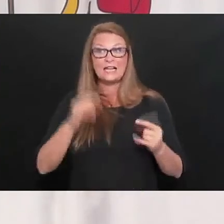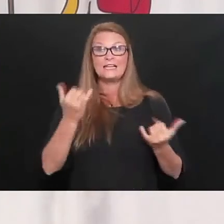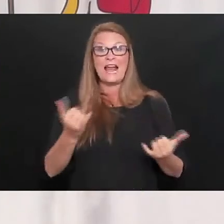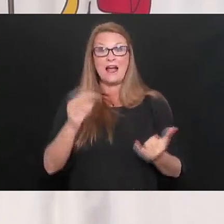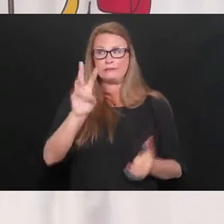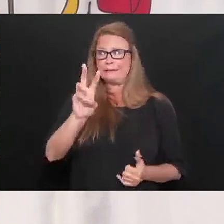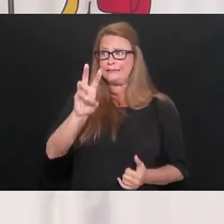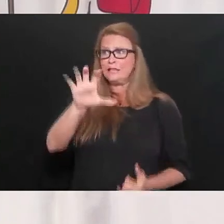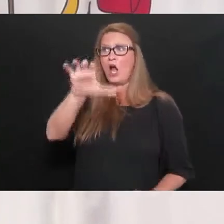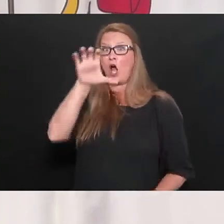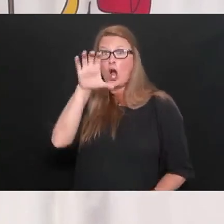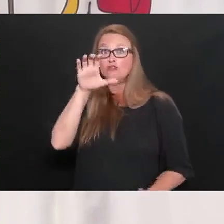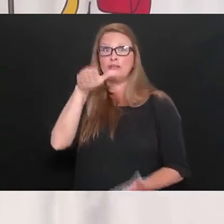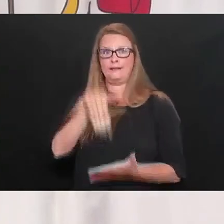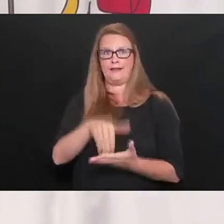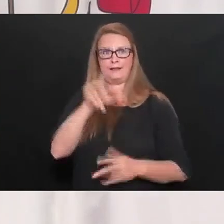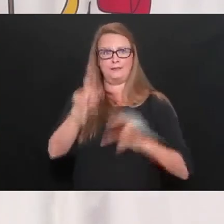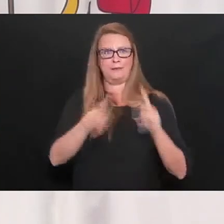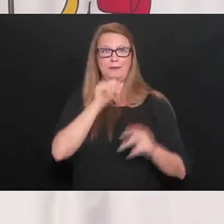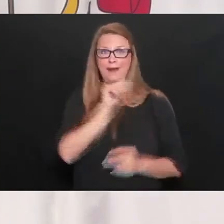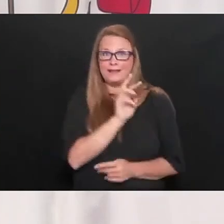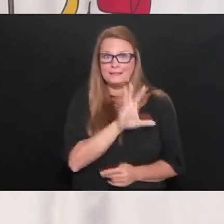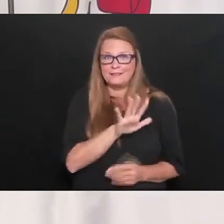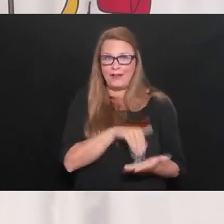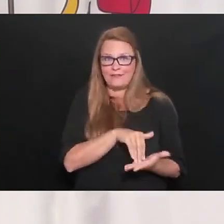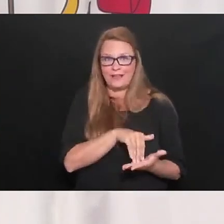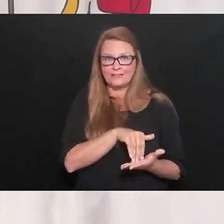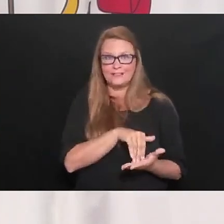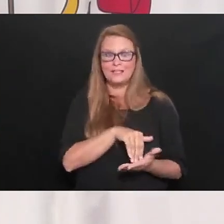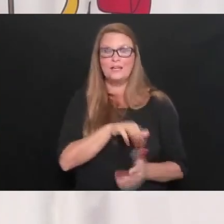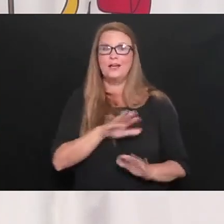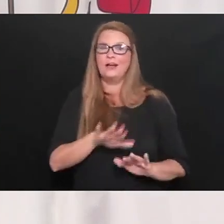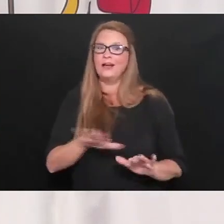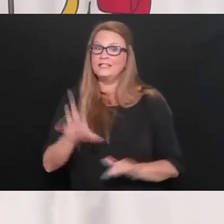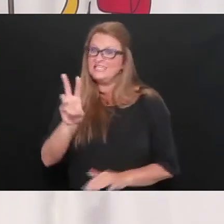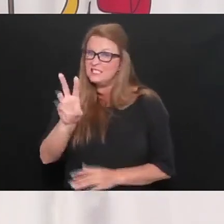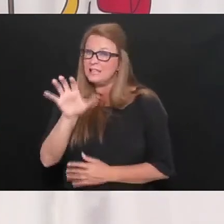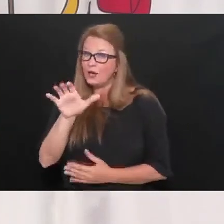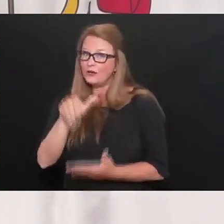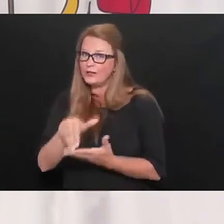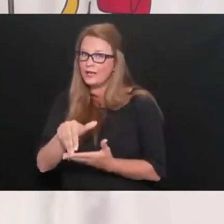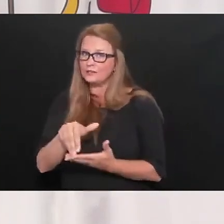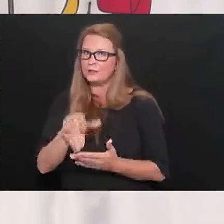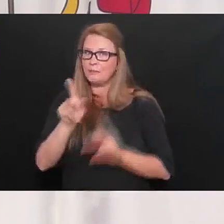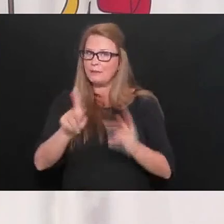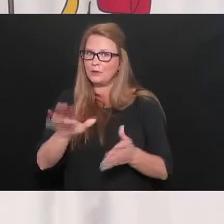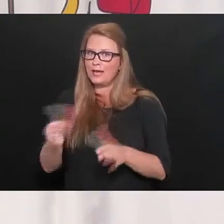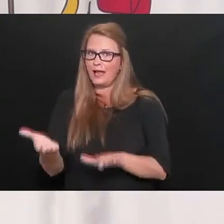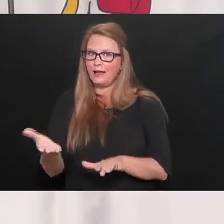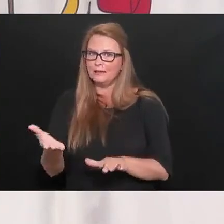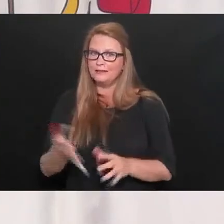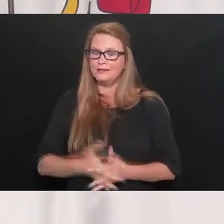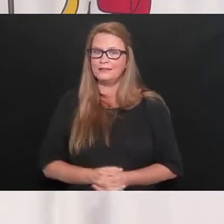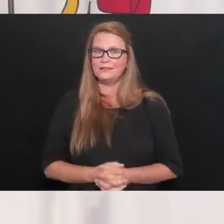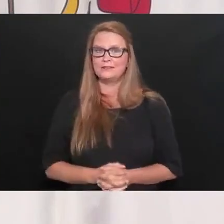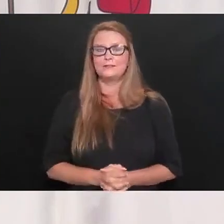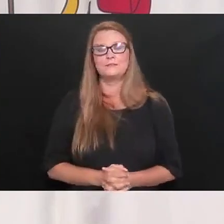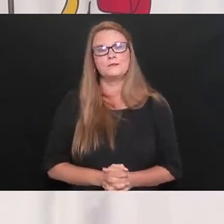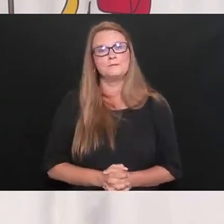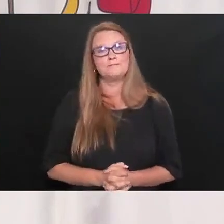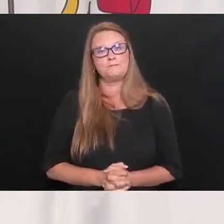600 and some thousand. With all that, I would just end by just saying just this.